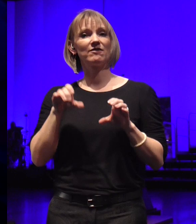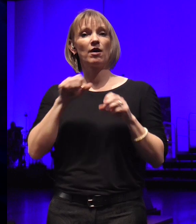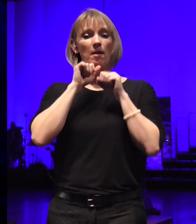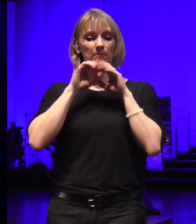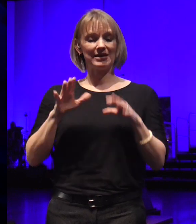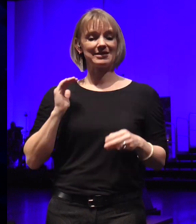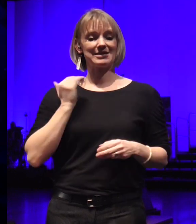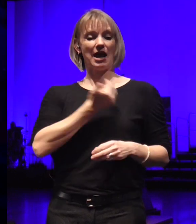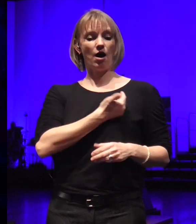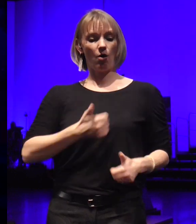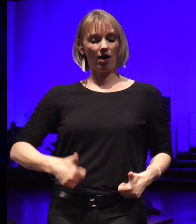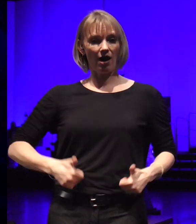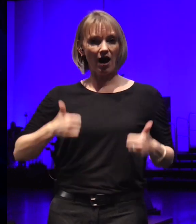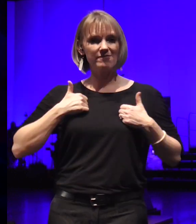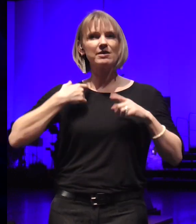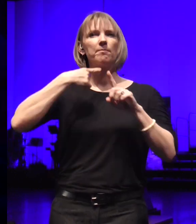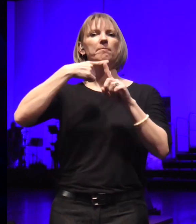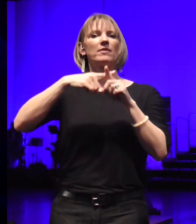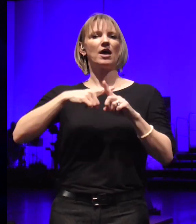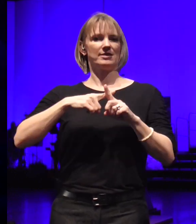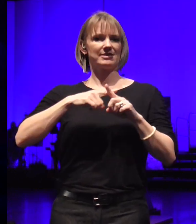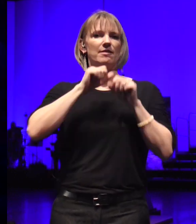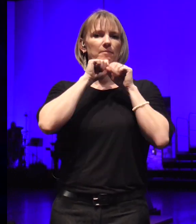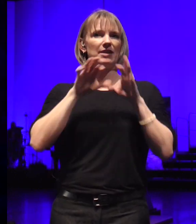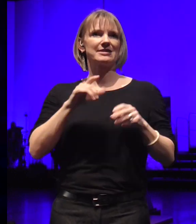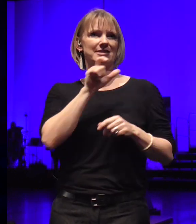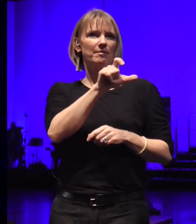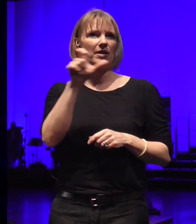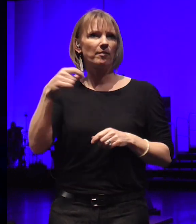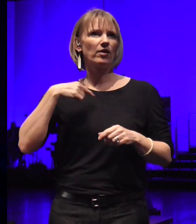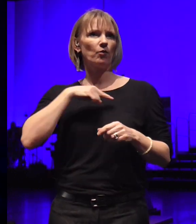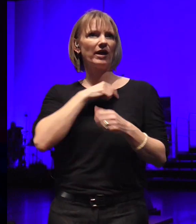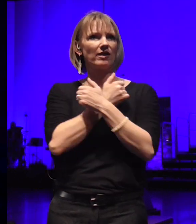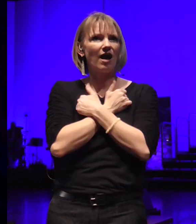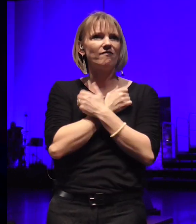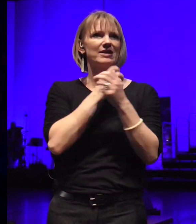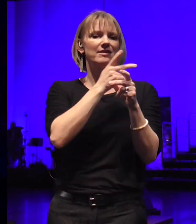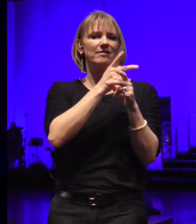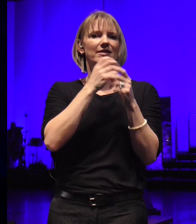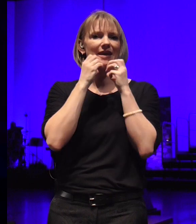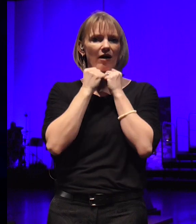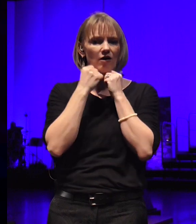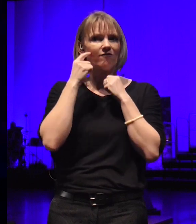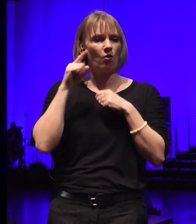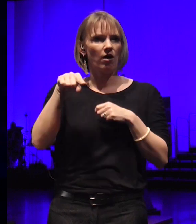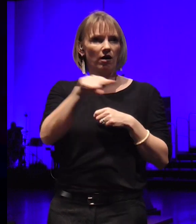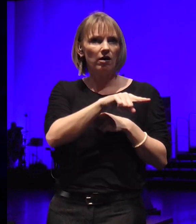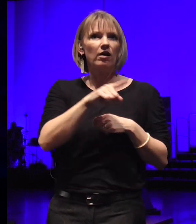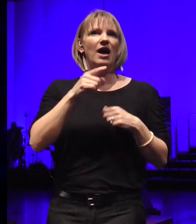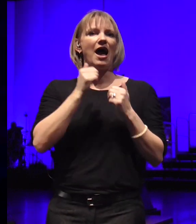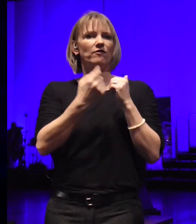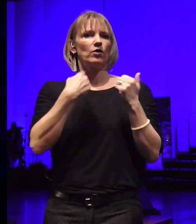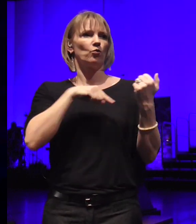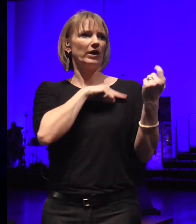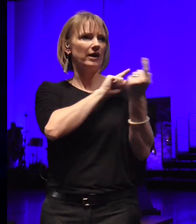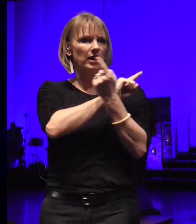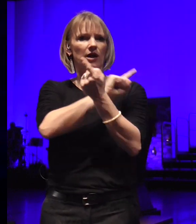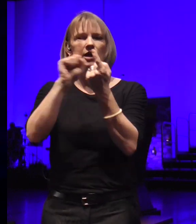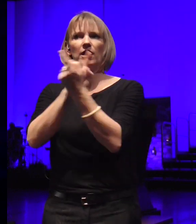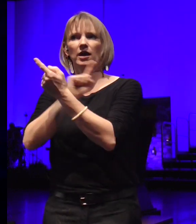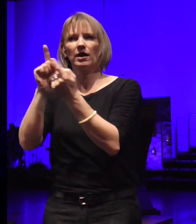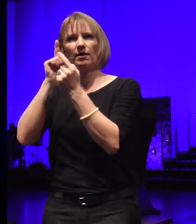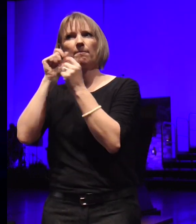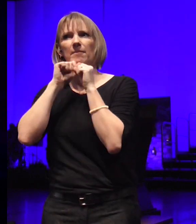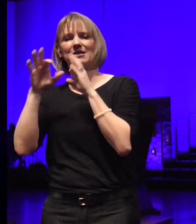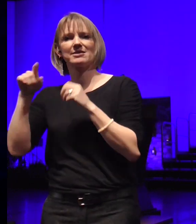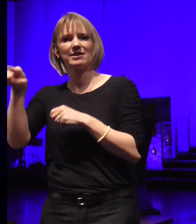blesses our own lives, but it blesses those whom we love and care for. It blesses everyone who we come into contact with, honoring